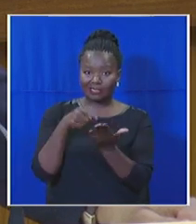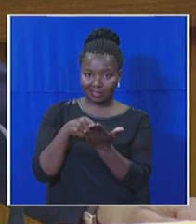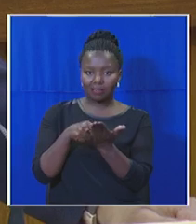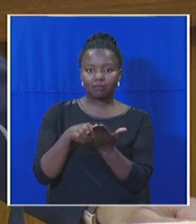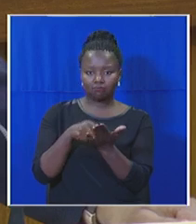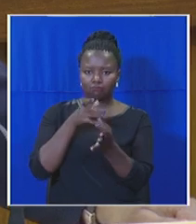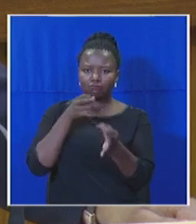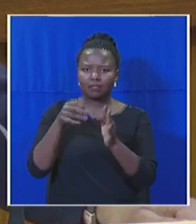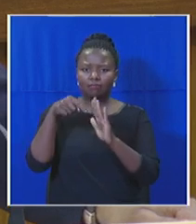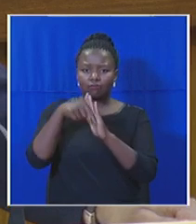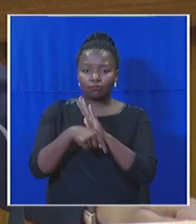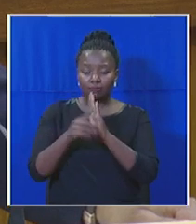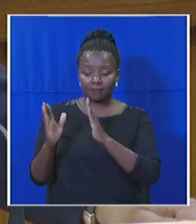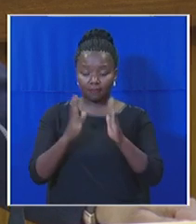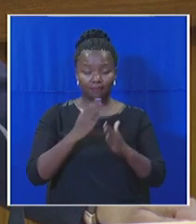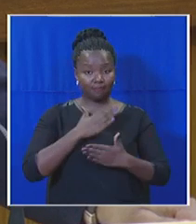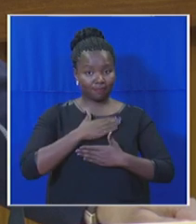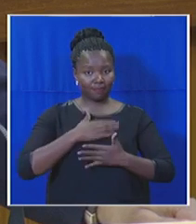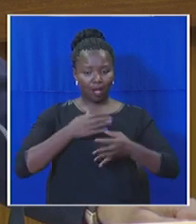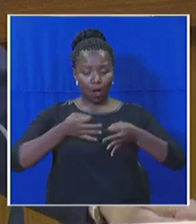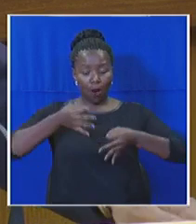you asked me politically, my own view,